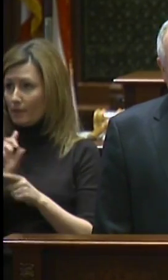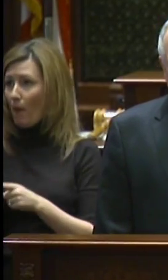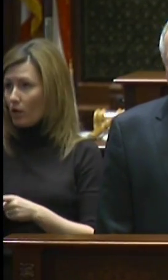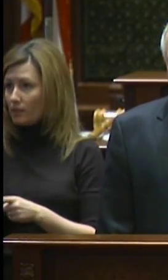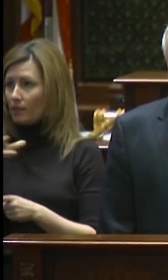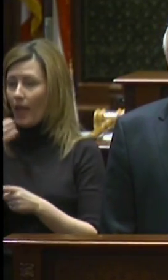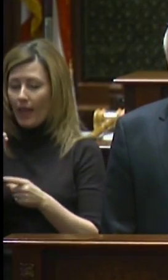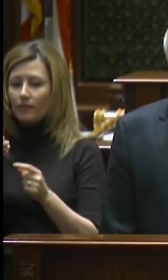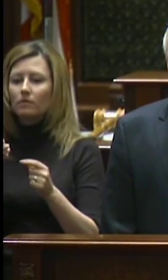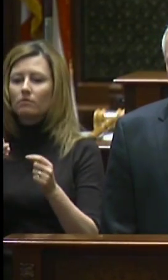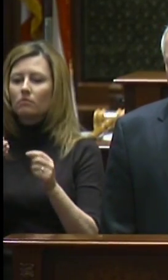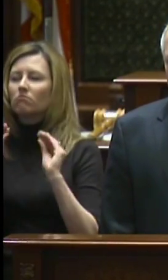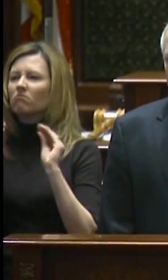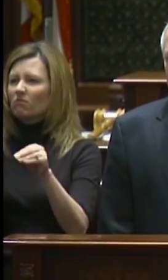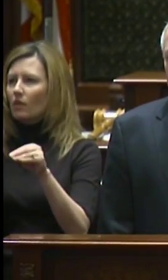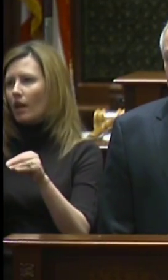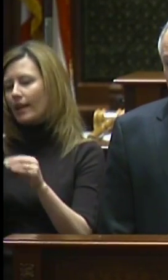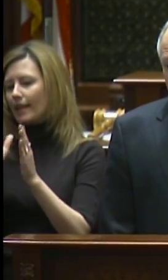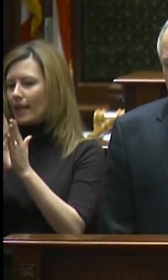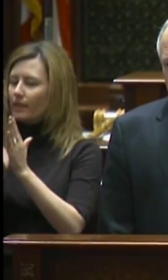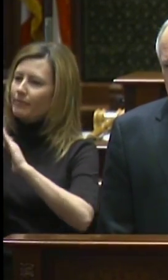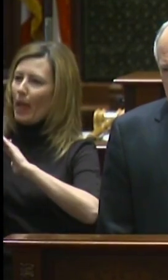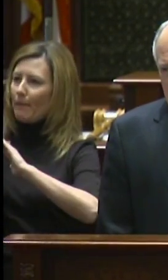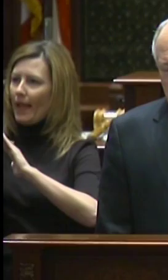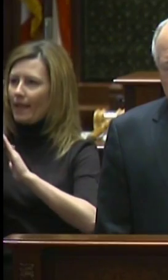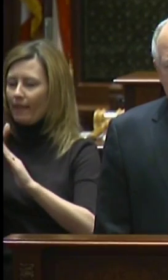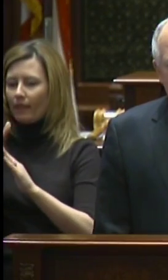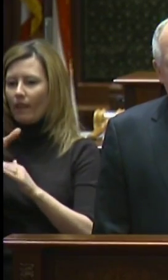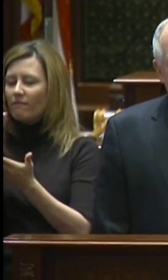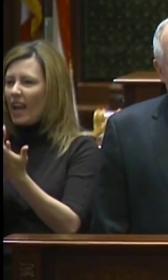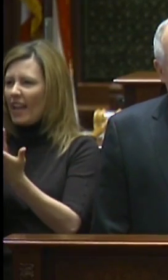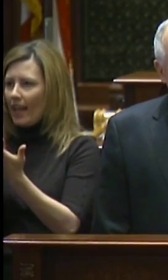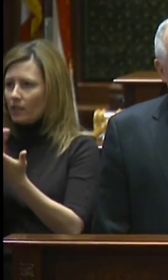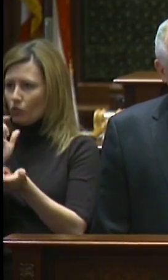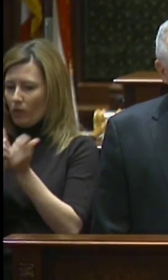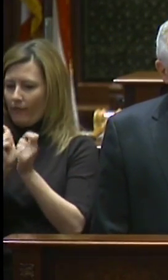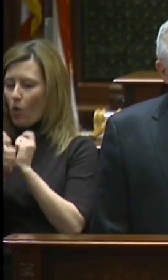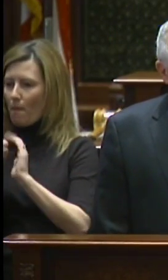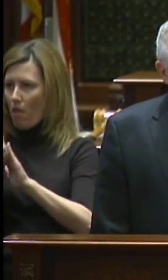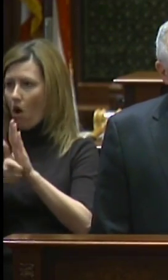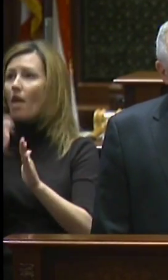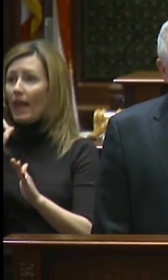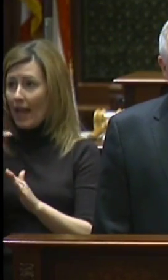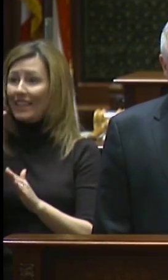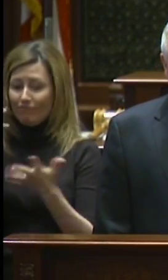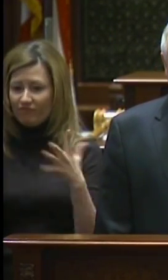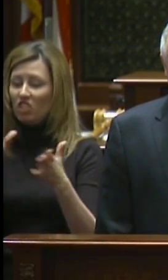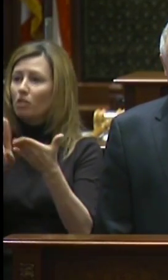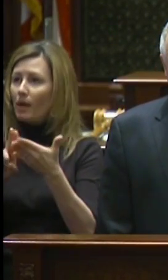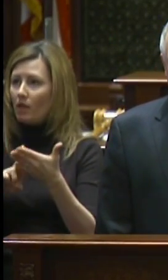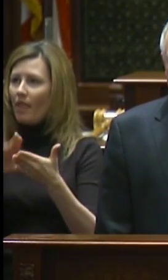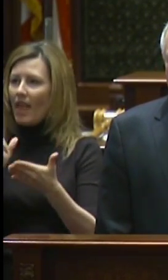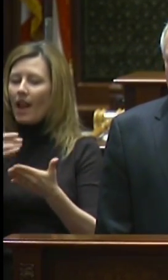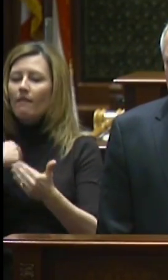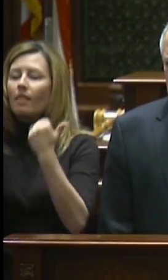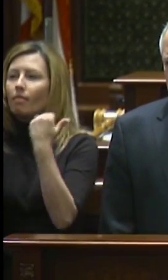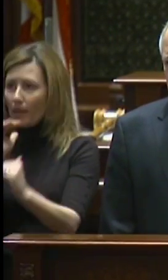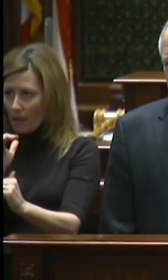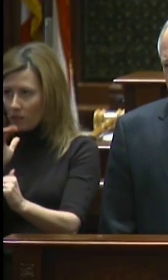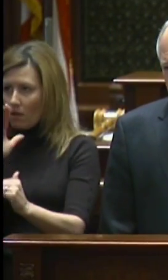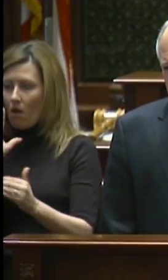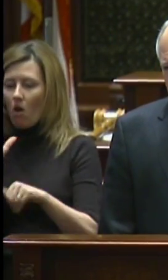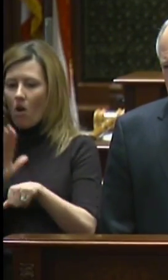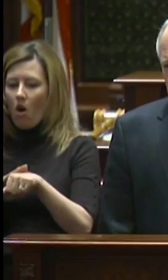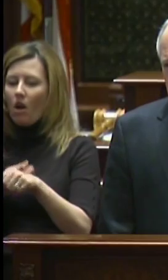a campaign finance reform law that I did sign that is, for the first time, a chance to have limits on